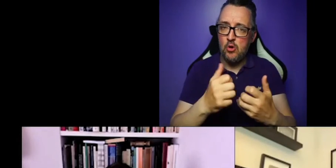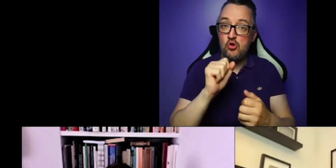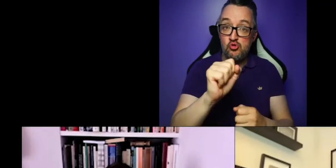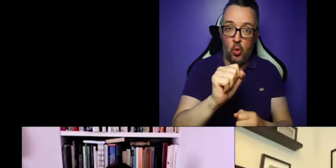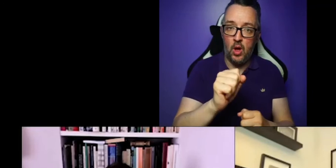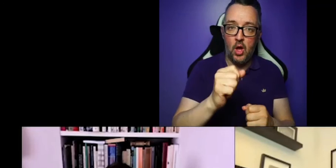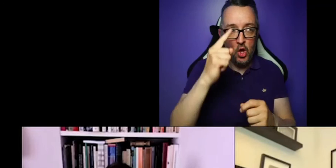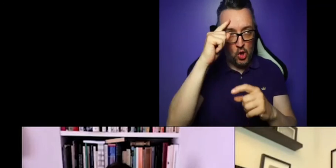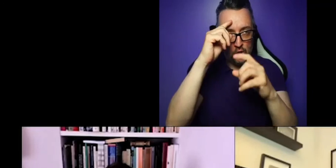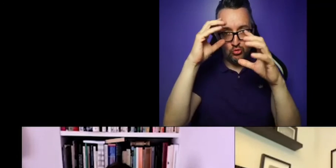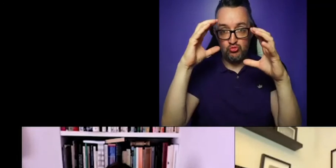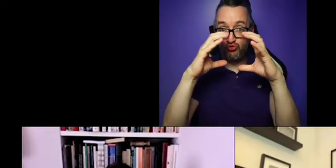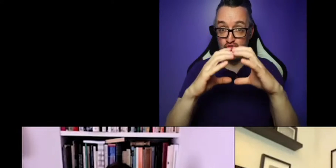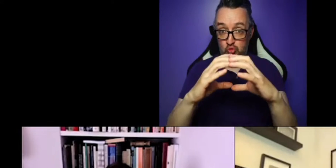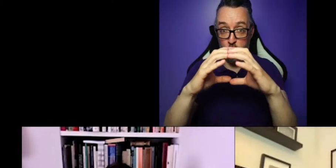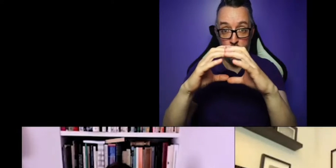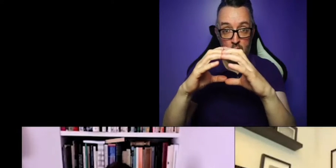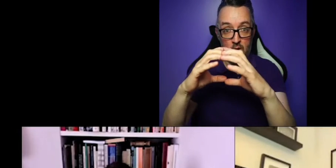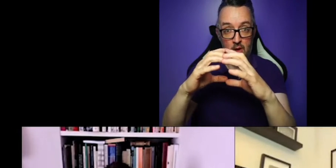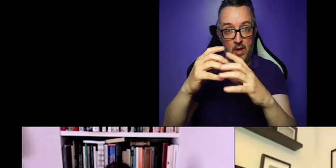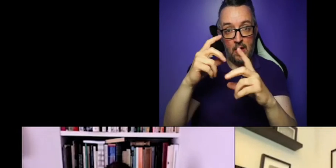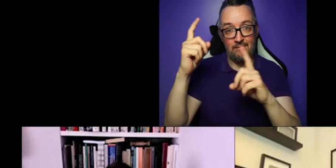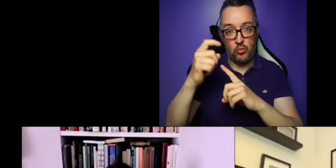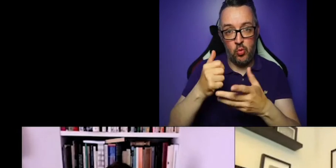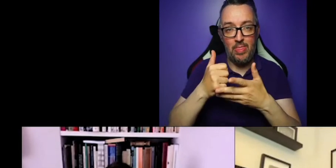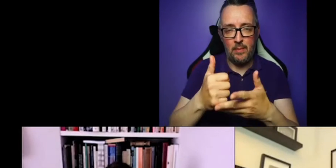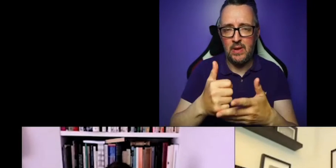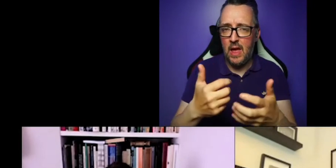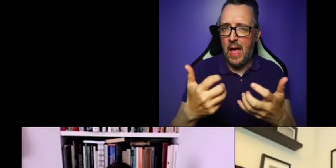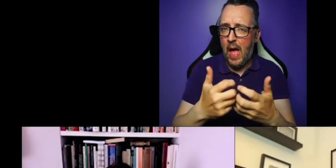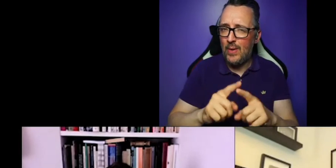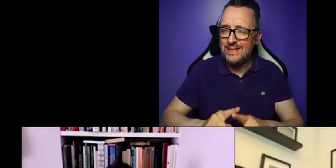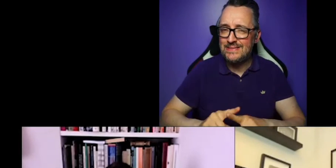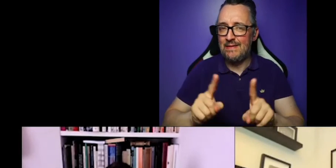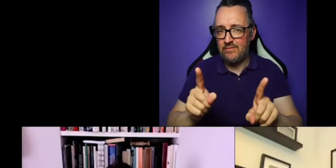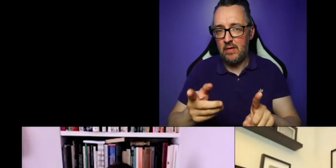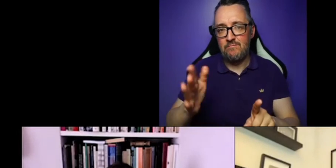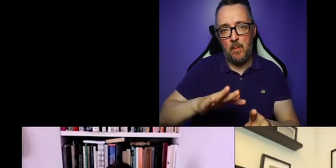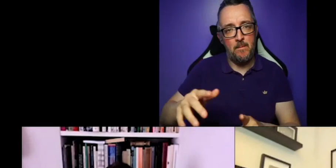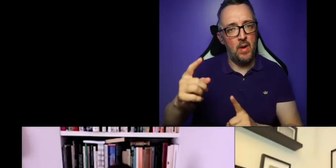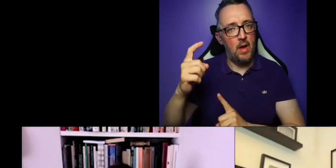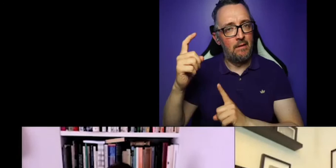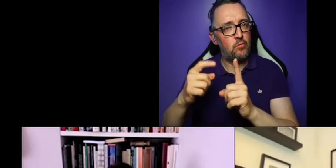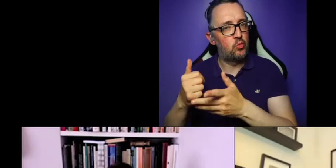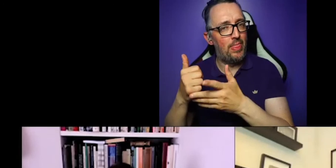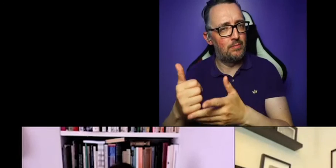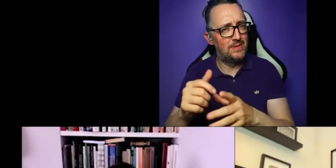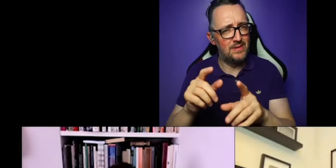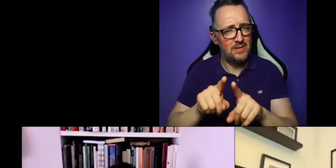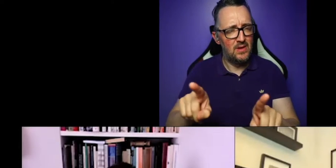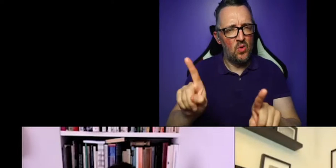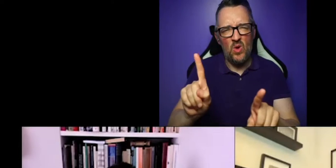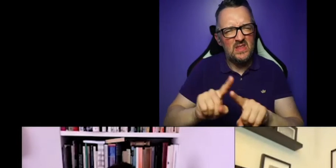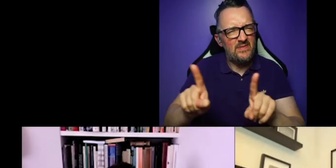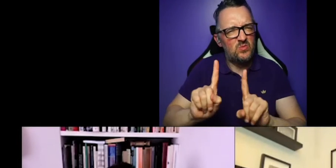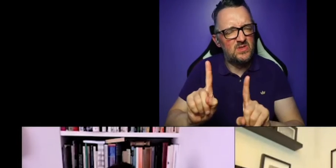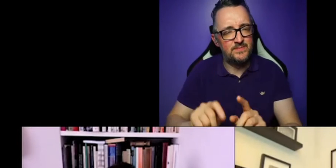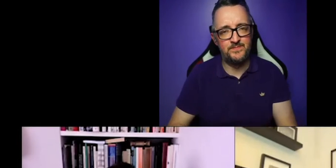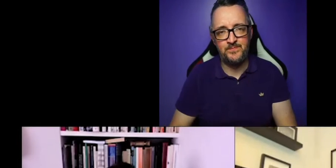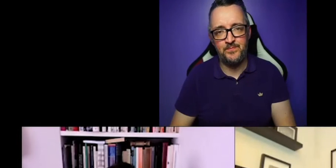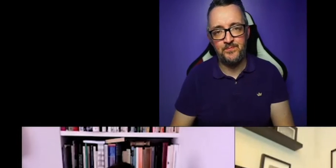neurophototherapy differs from phototherapy? Because I know you said it was like building on the themes within phototherapy. Yeah, so